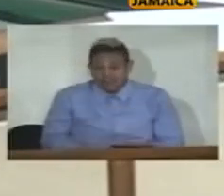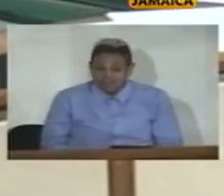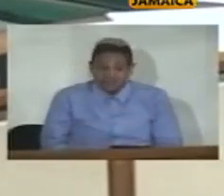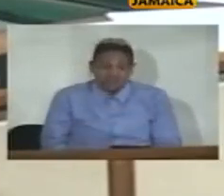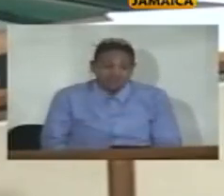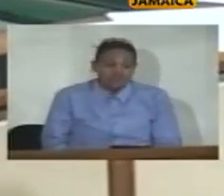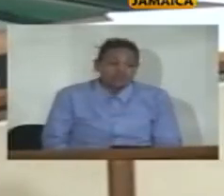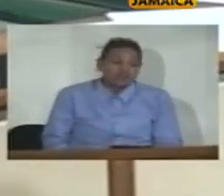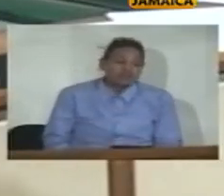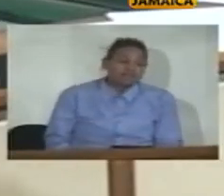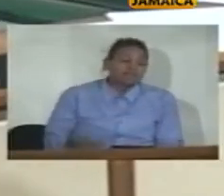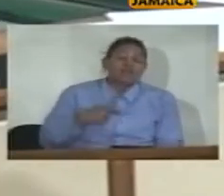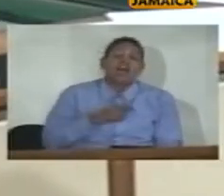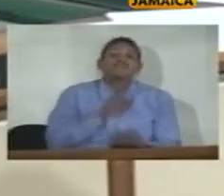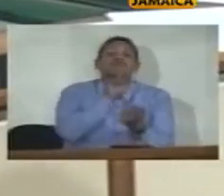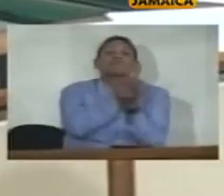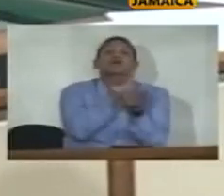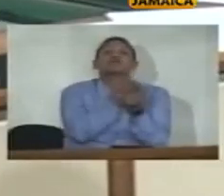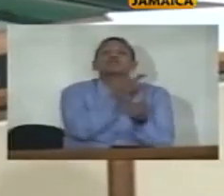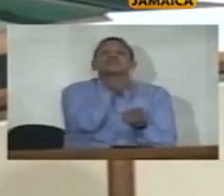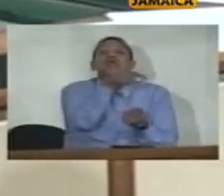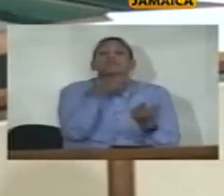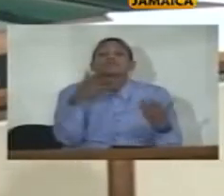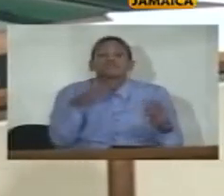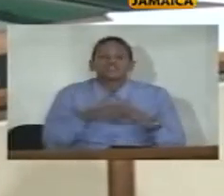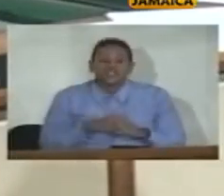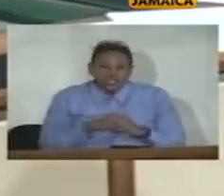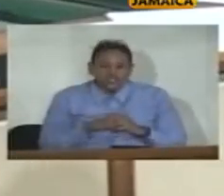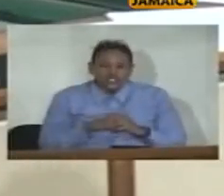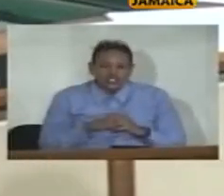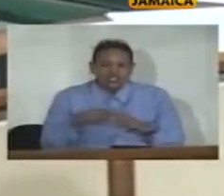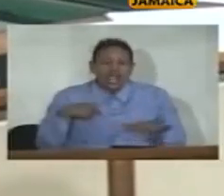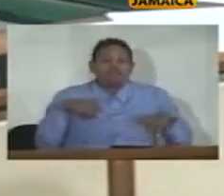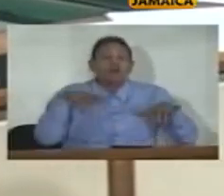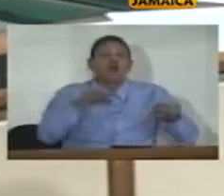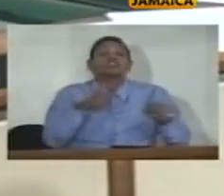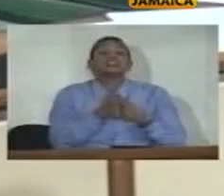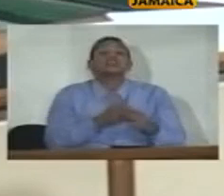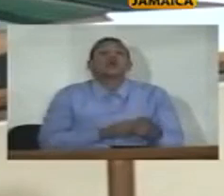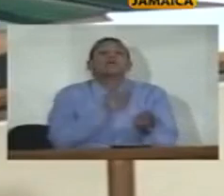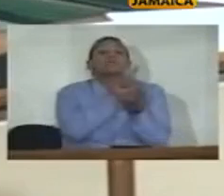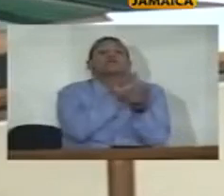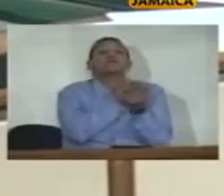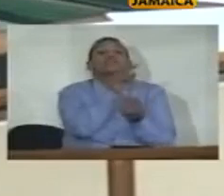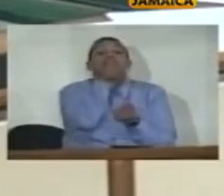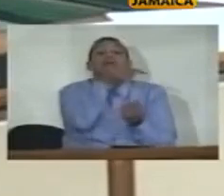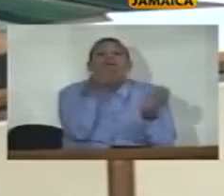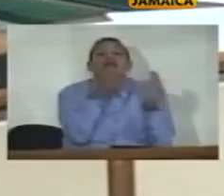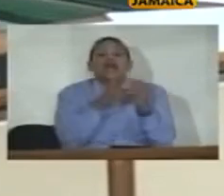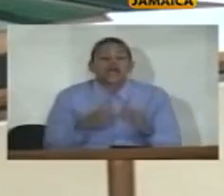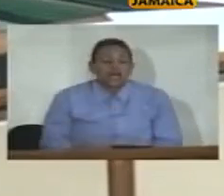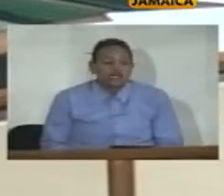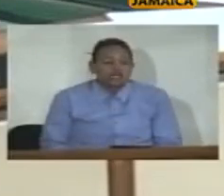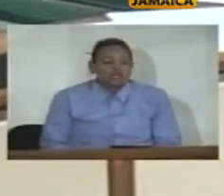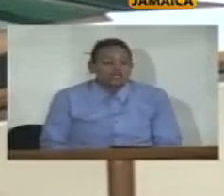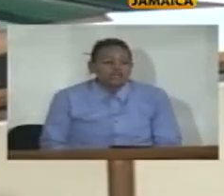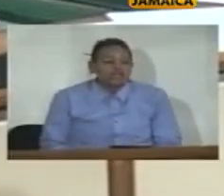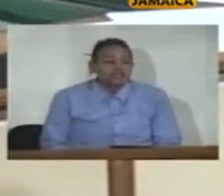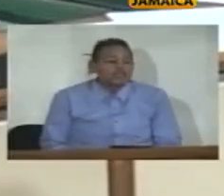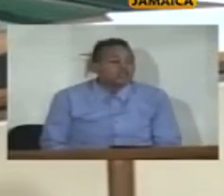I have met with them, and I have undertaken to meet with them again. And